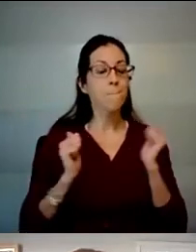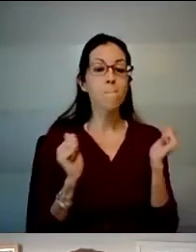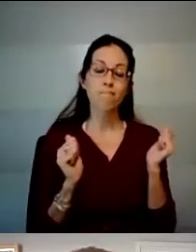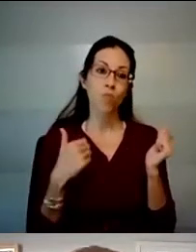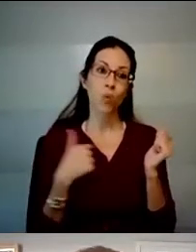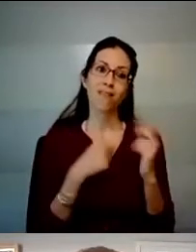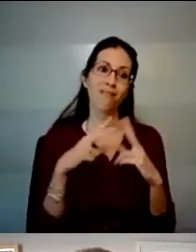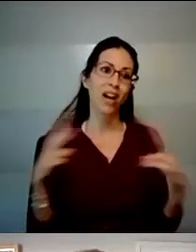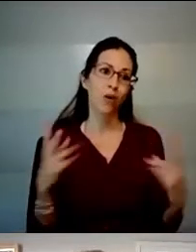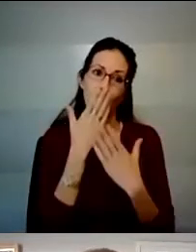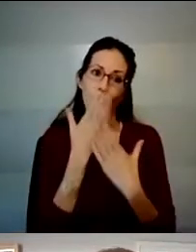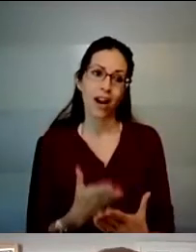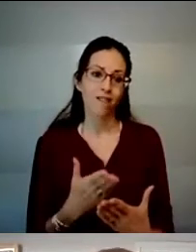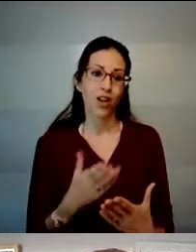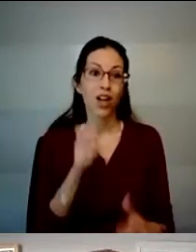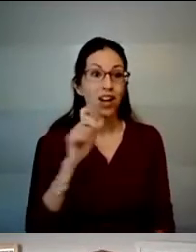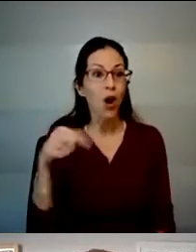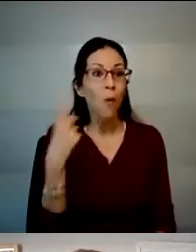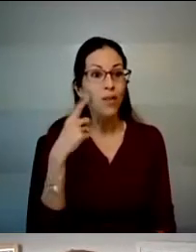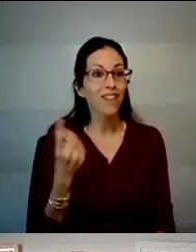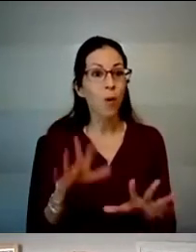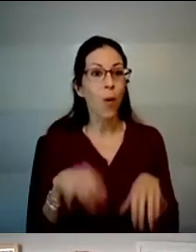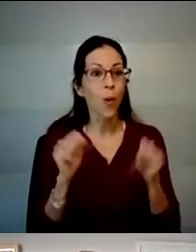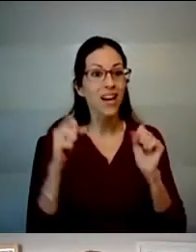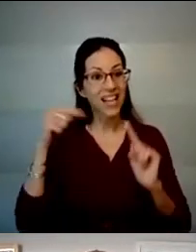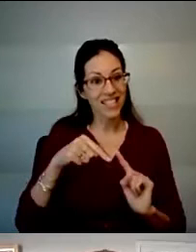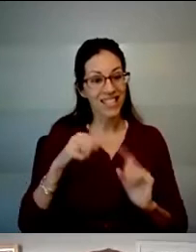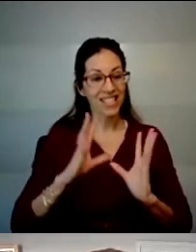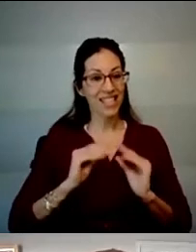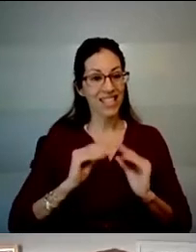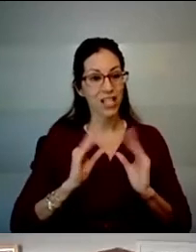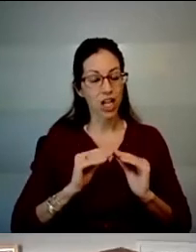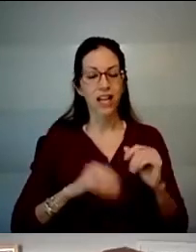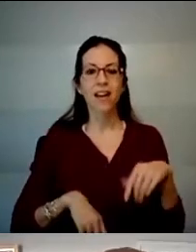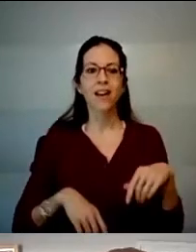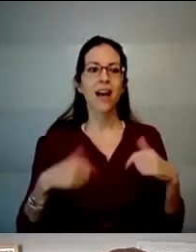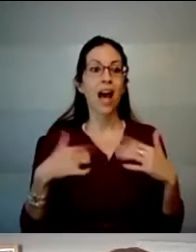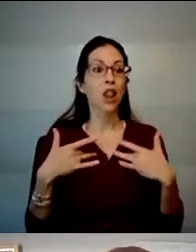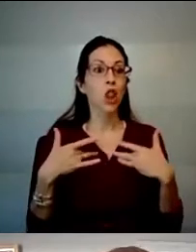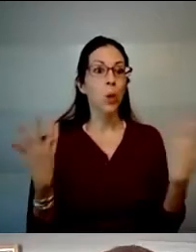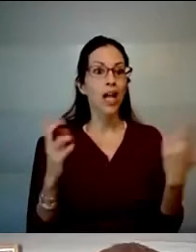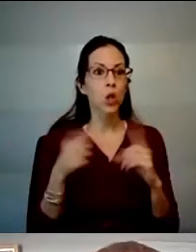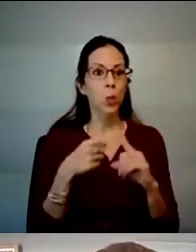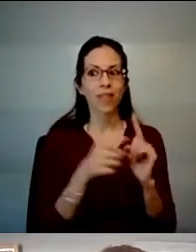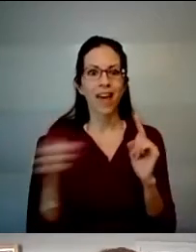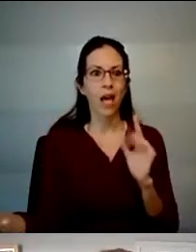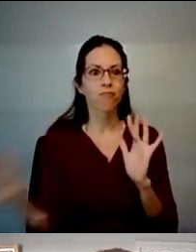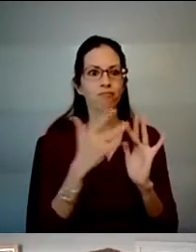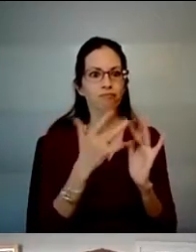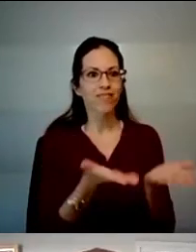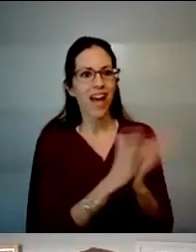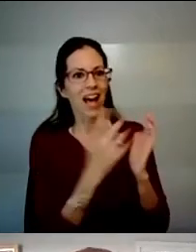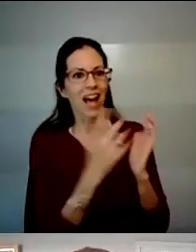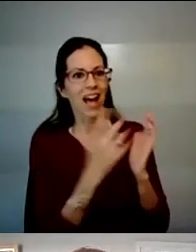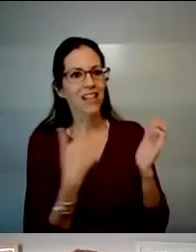grateful, not only for them organizing this little session. I mean, I was thrilled when they reached out and asked us to participate